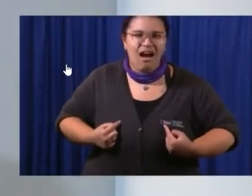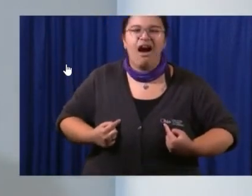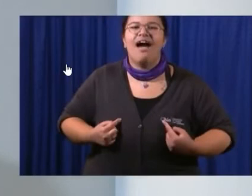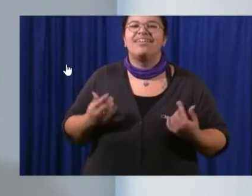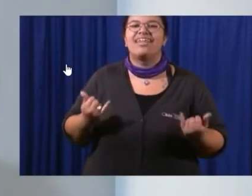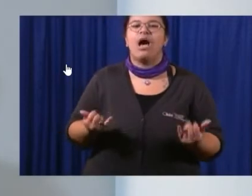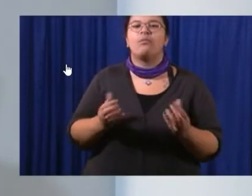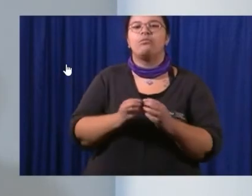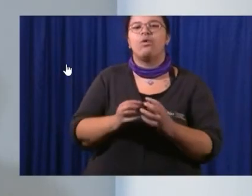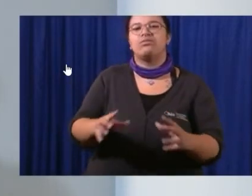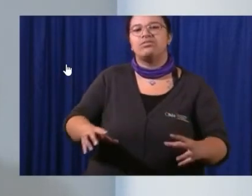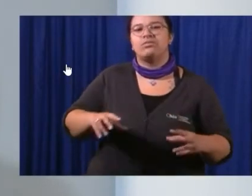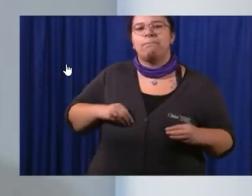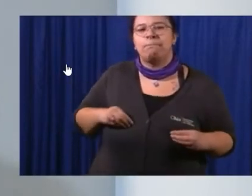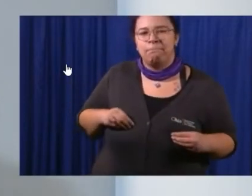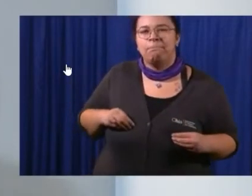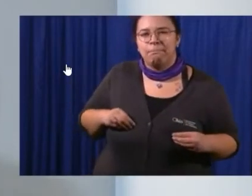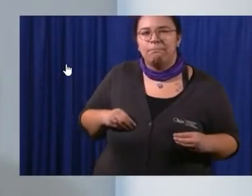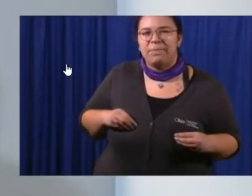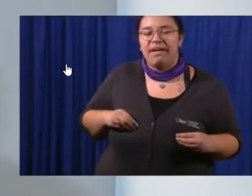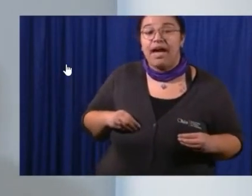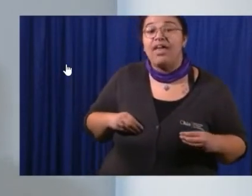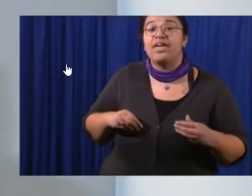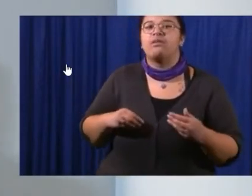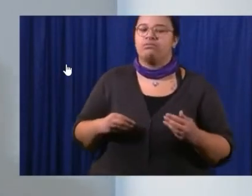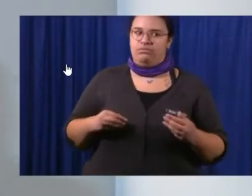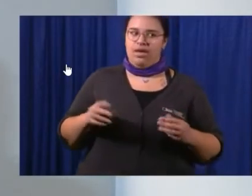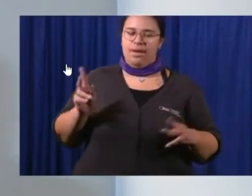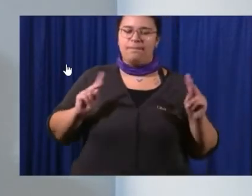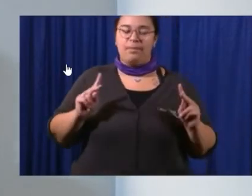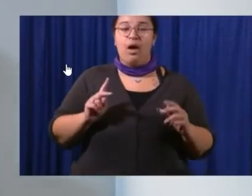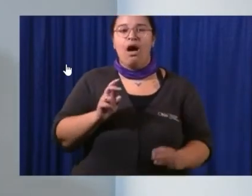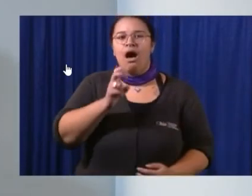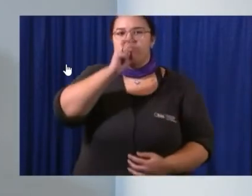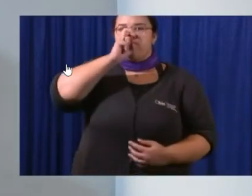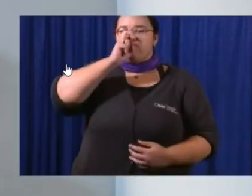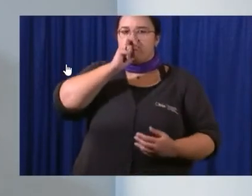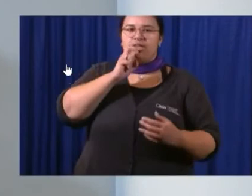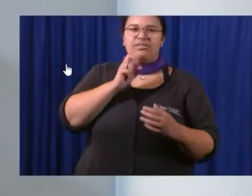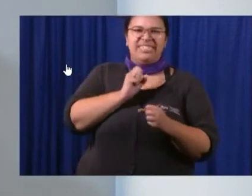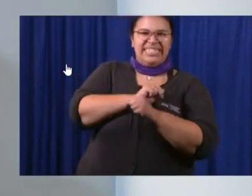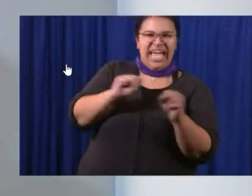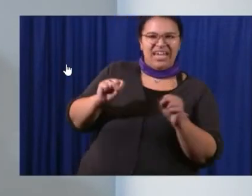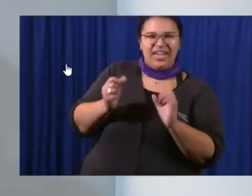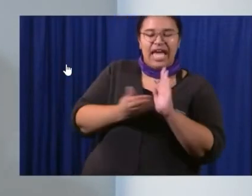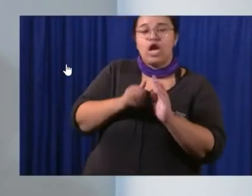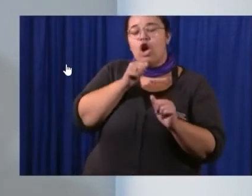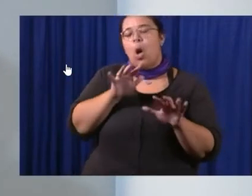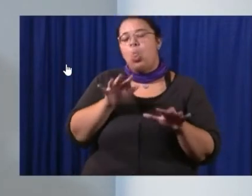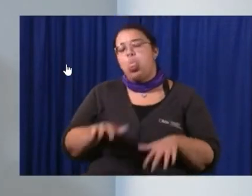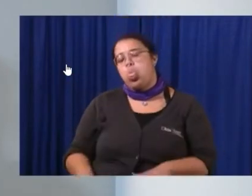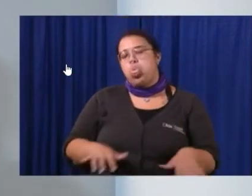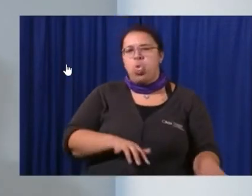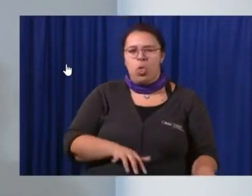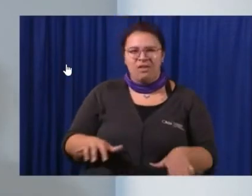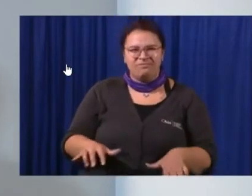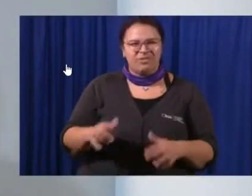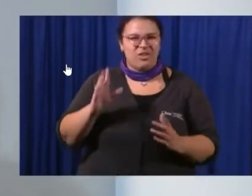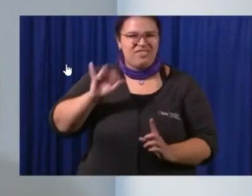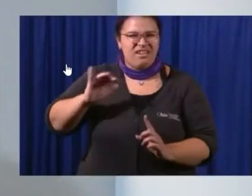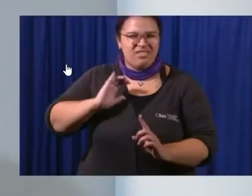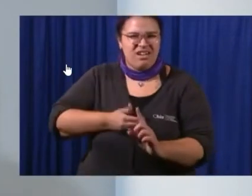you get better outcomes. And we hope that that's what the localized system is going to bring us. The local health